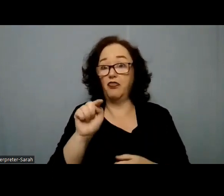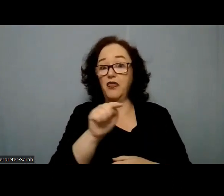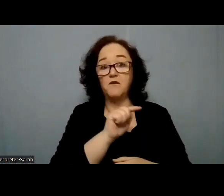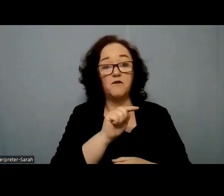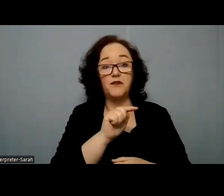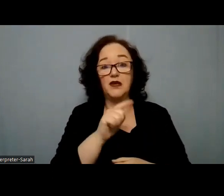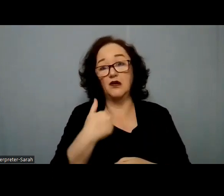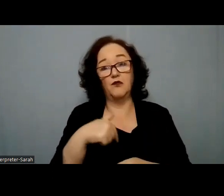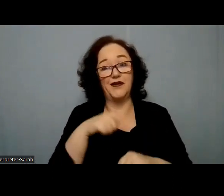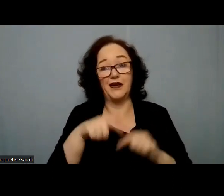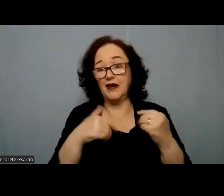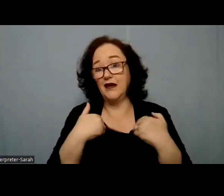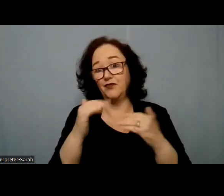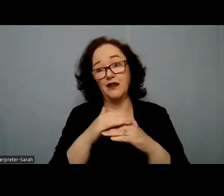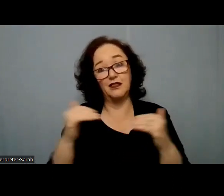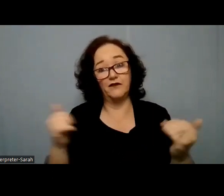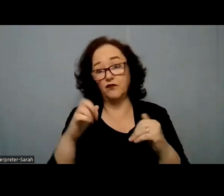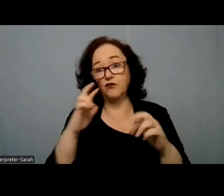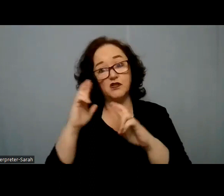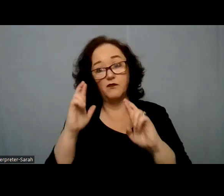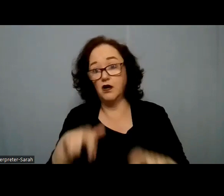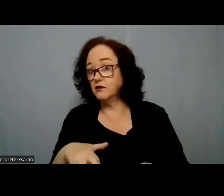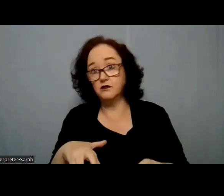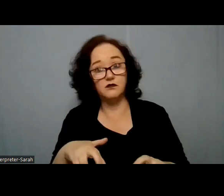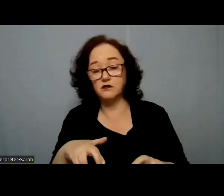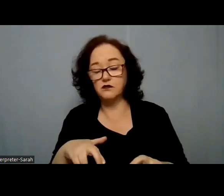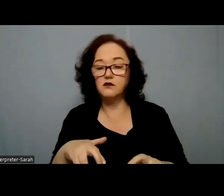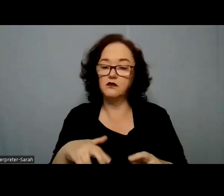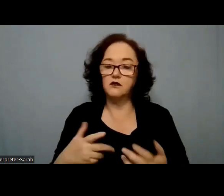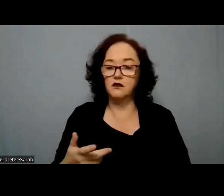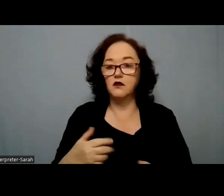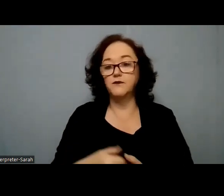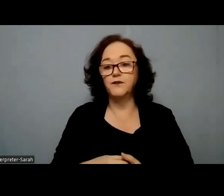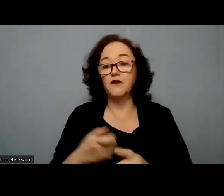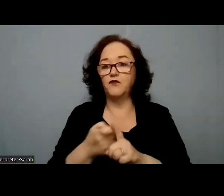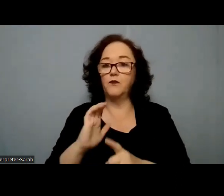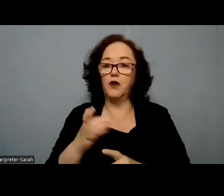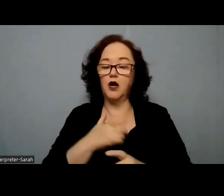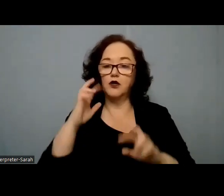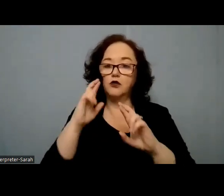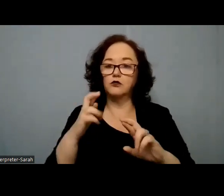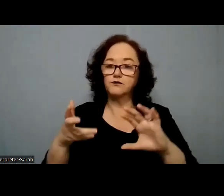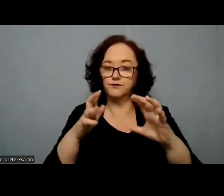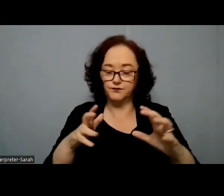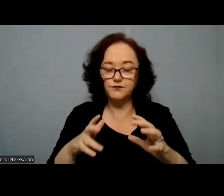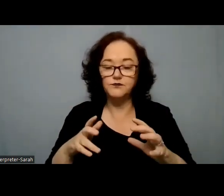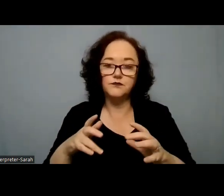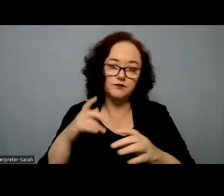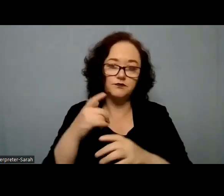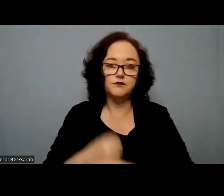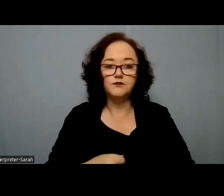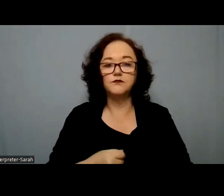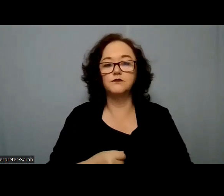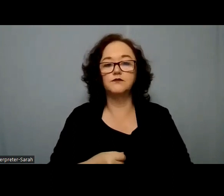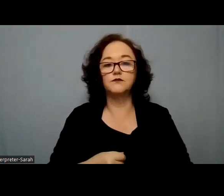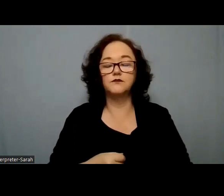of response, the robust response we have from our crisis services and transition into outpatient care.